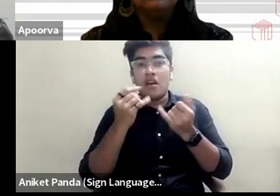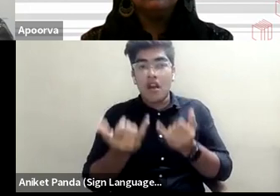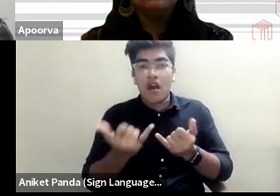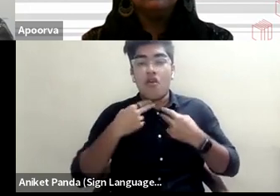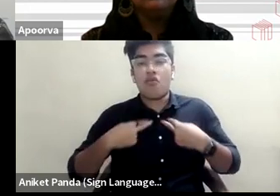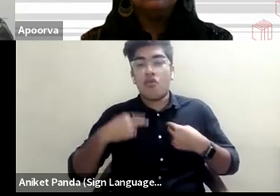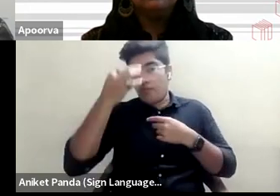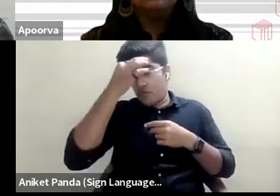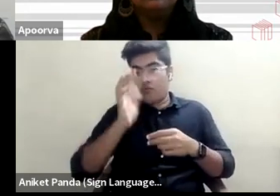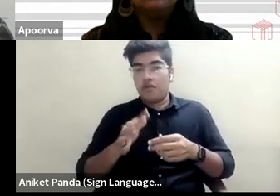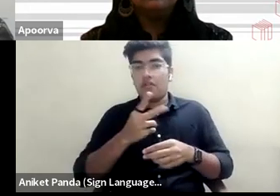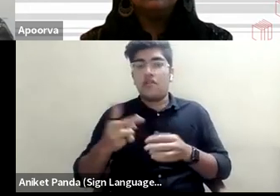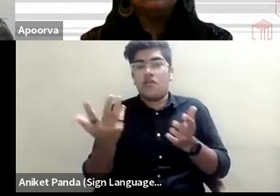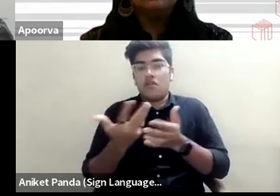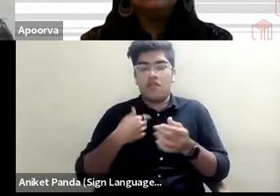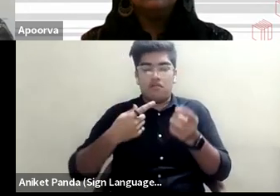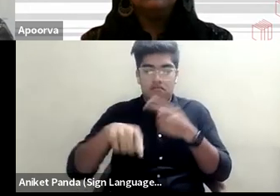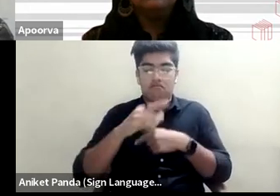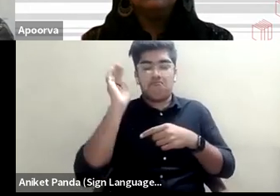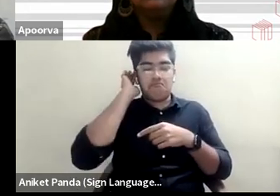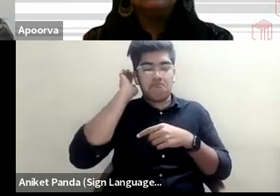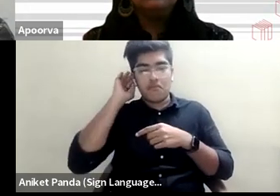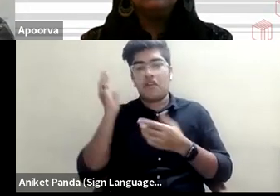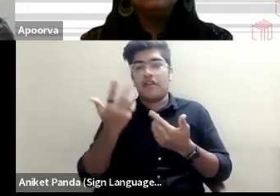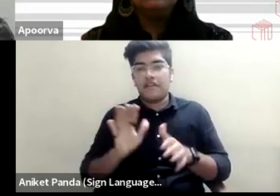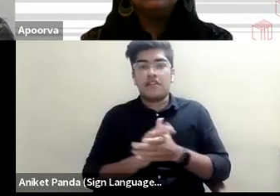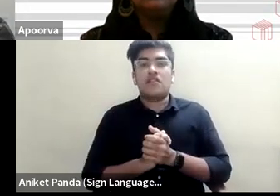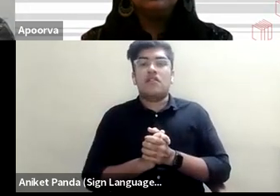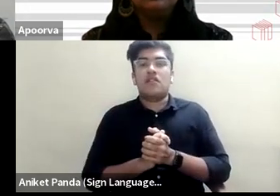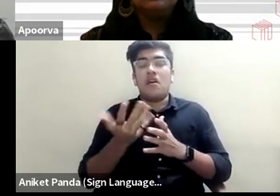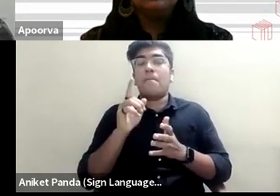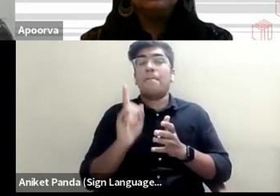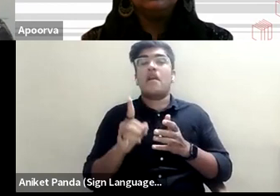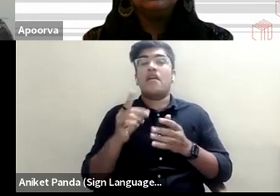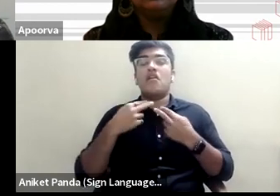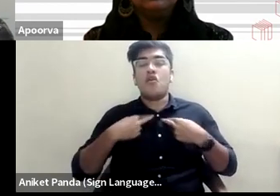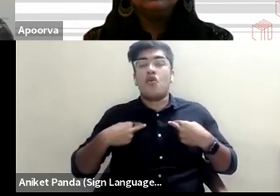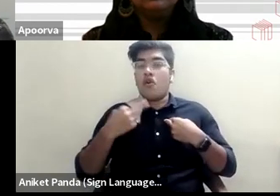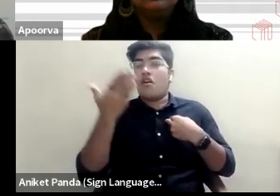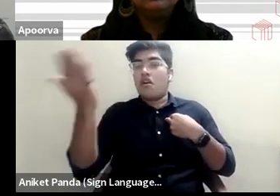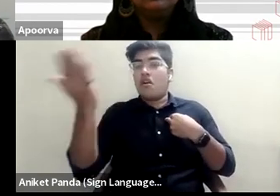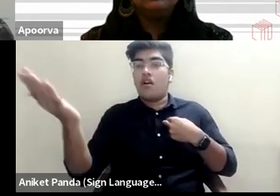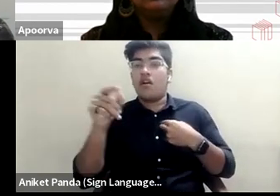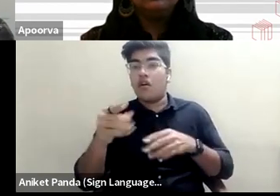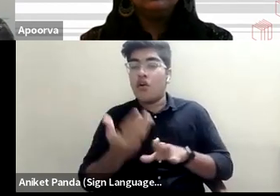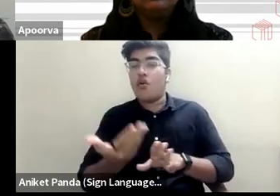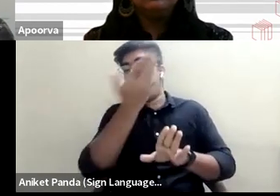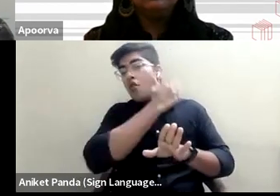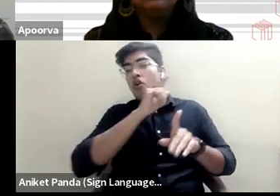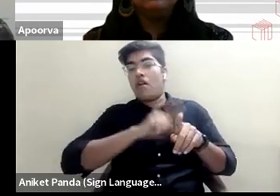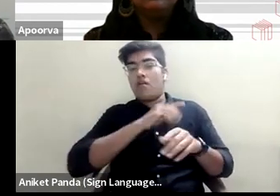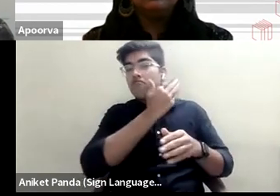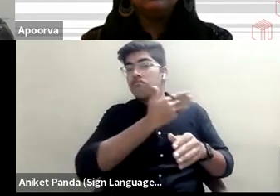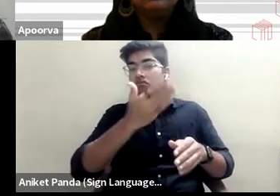lot of news coverage, there are opinion pieces, but cases that have been pending for a while and not really being heard by court right now, there's not a lot